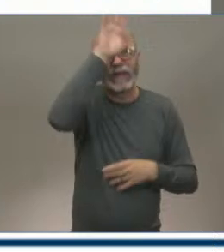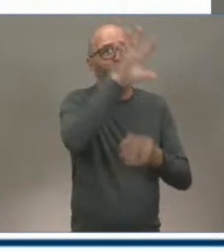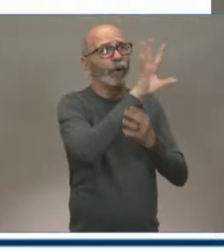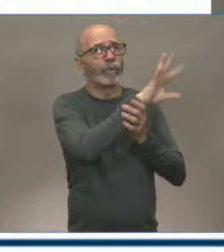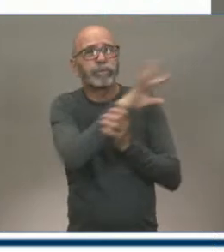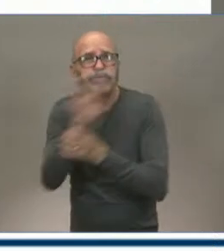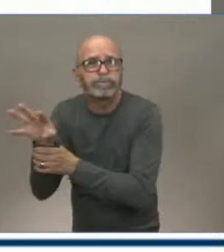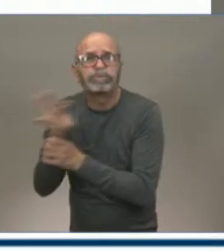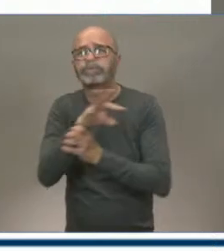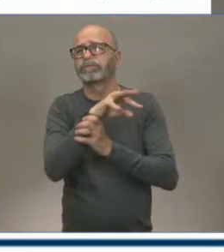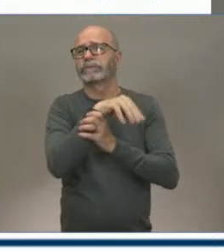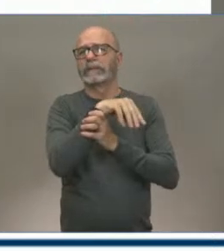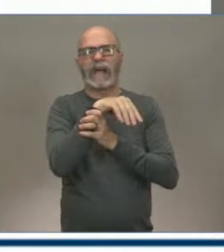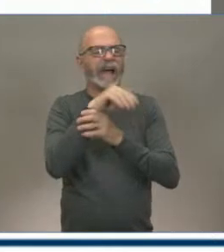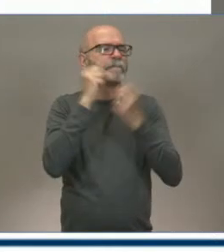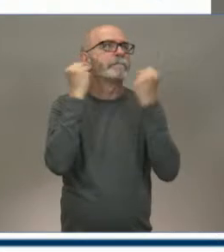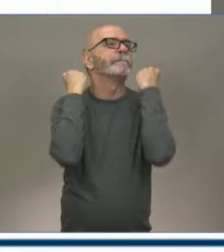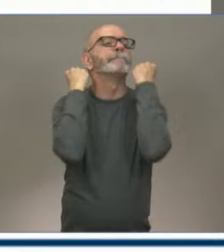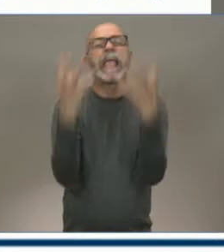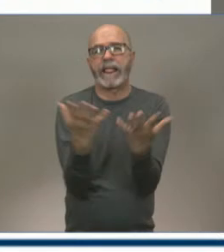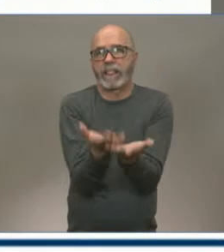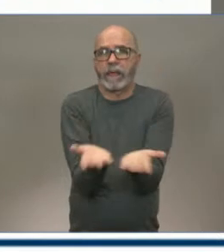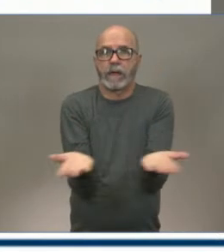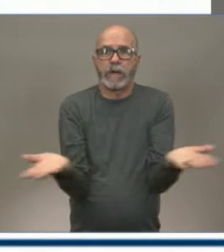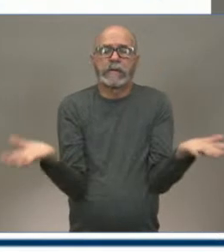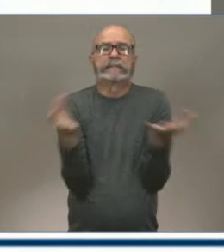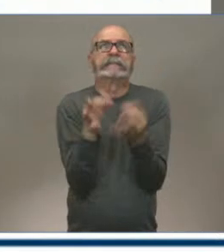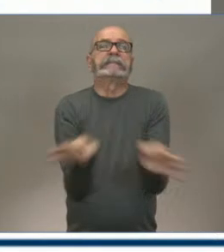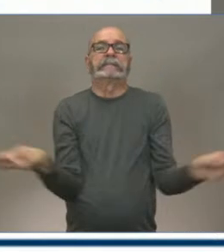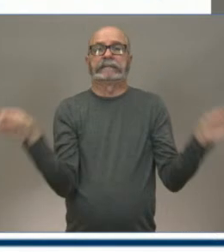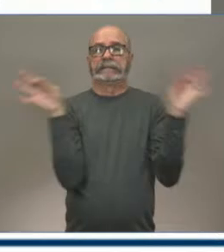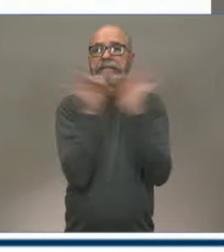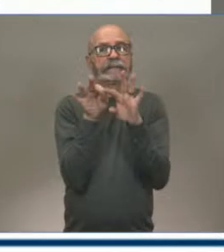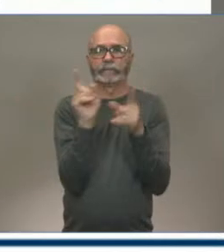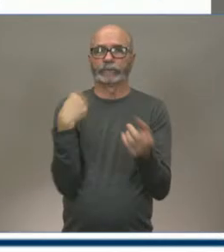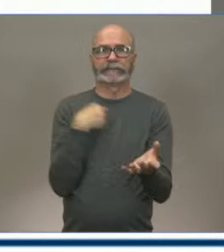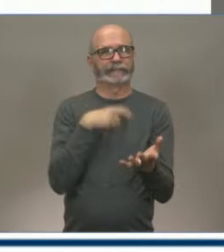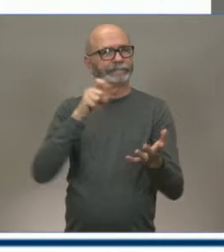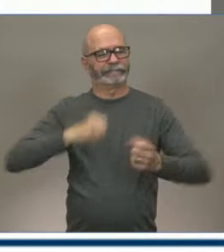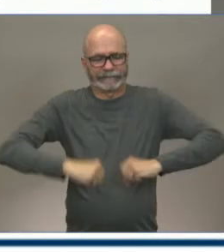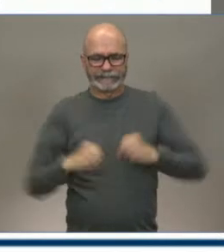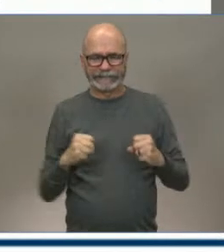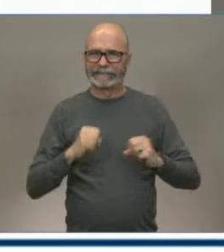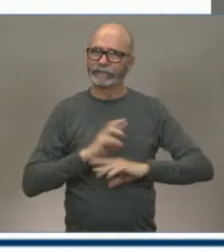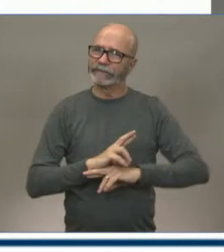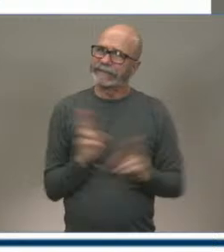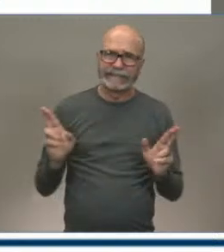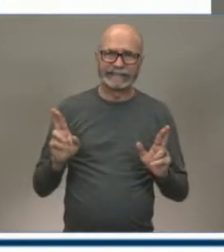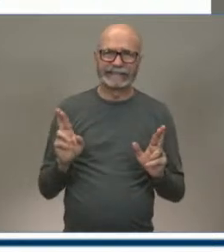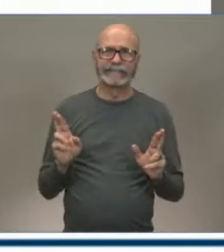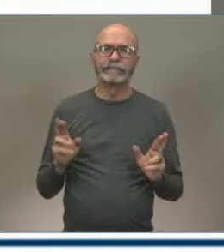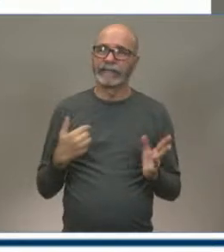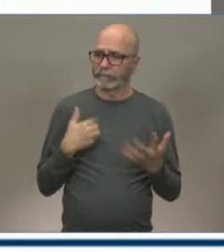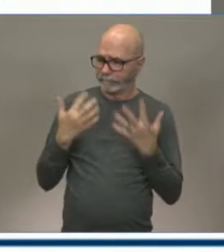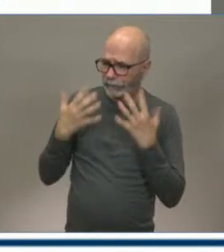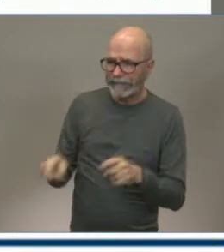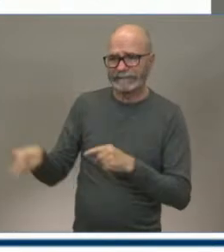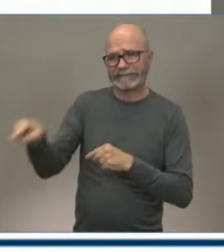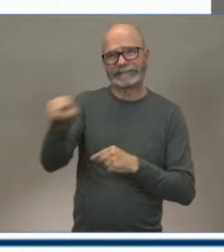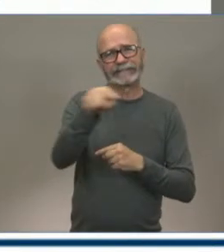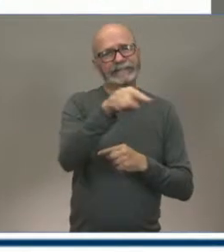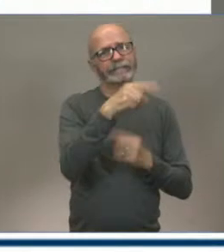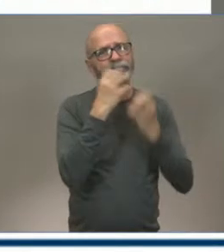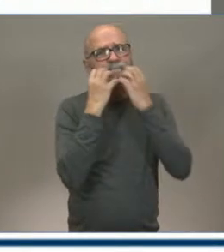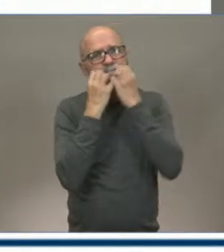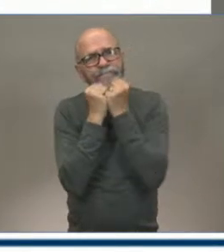to serve us. Because it's the necessary and right thing to do, and it's because we care for one another. If you do